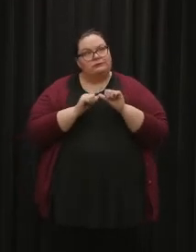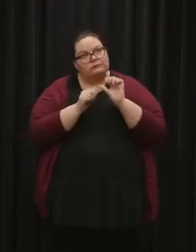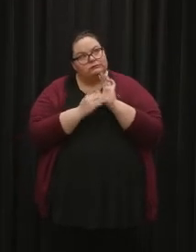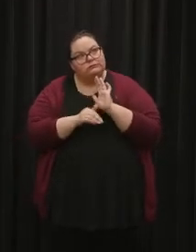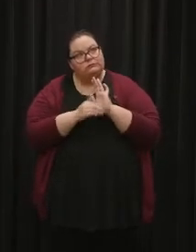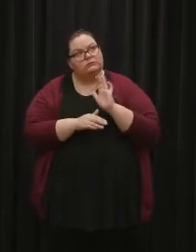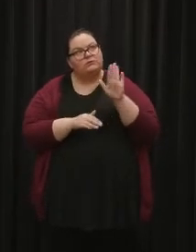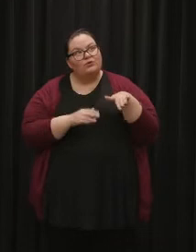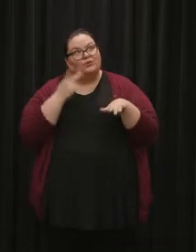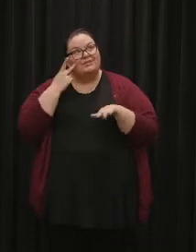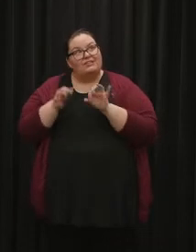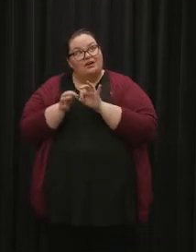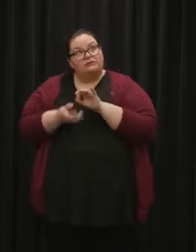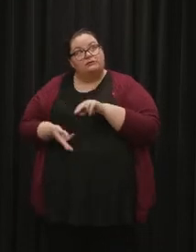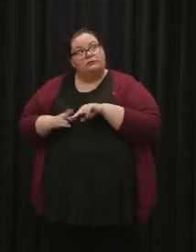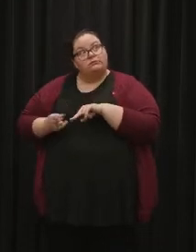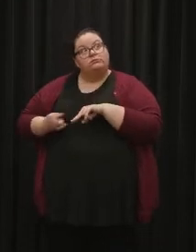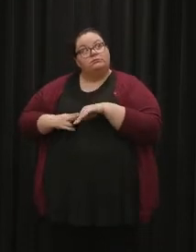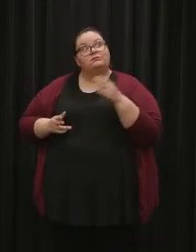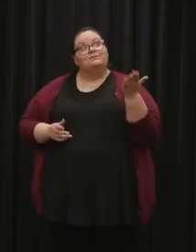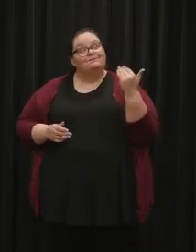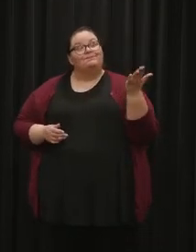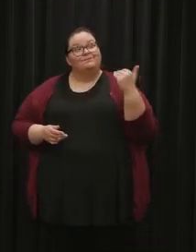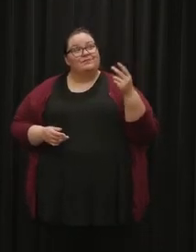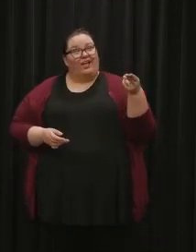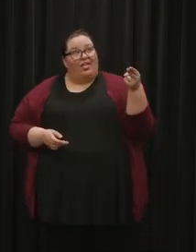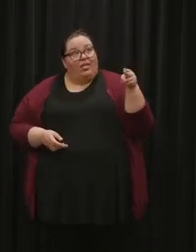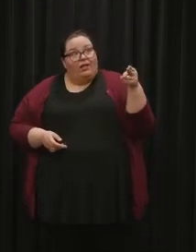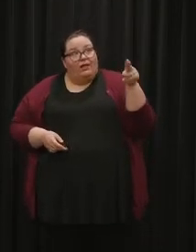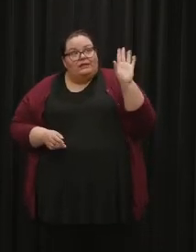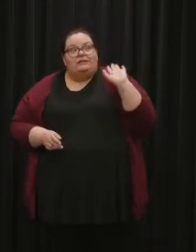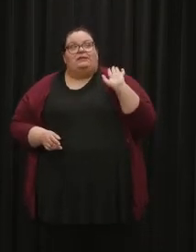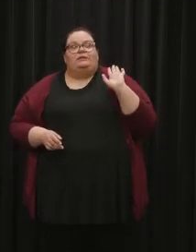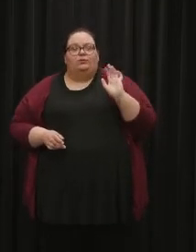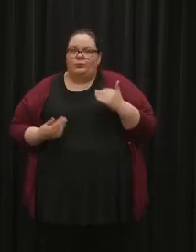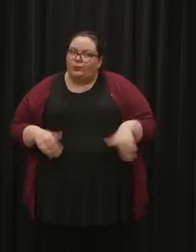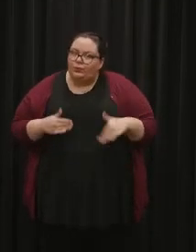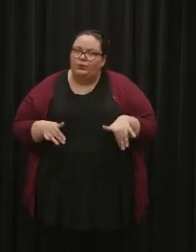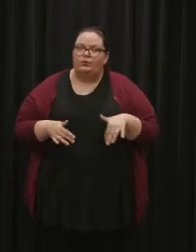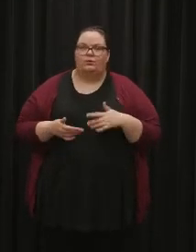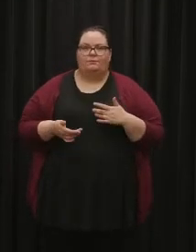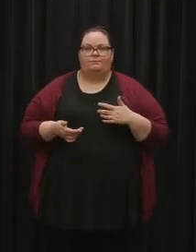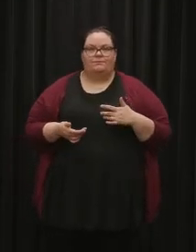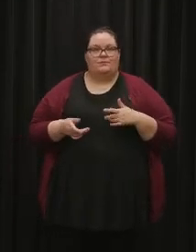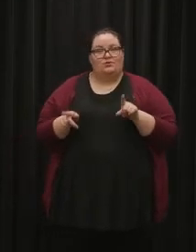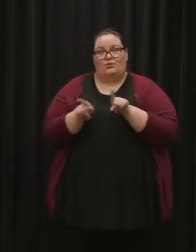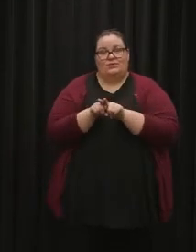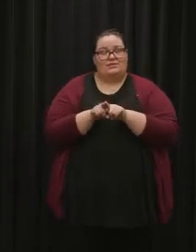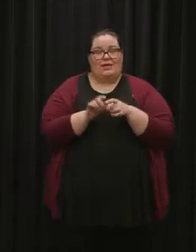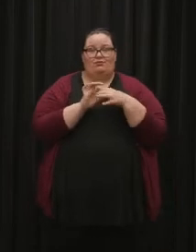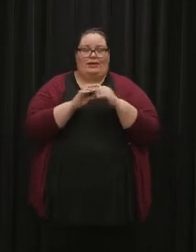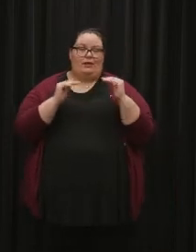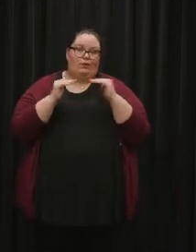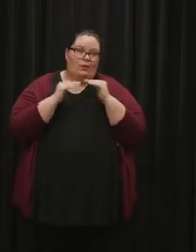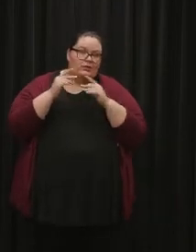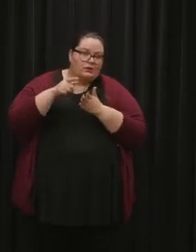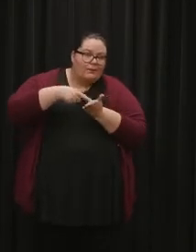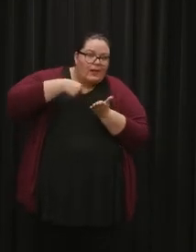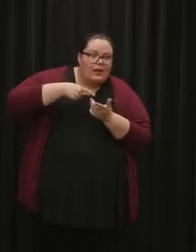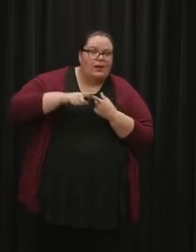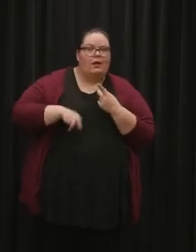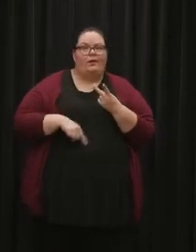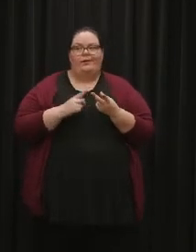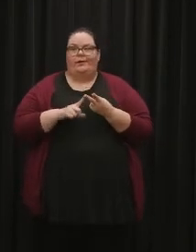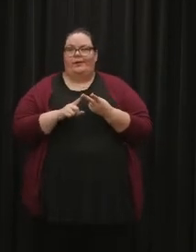those escalating costs that are going up faster than the current level of support. And that same logic applies for the equalization payments.